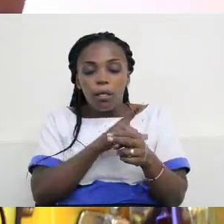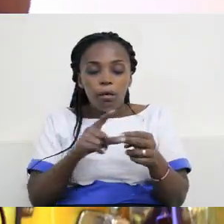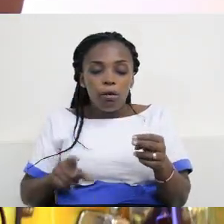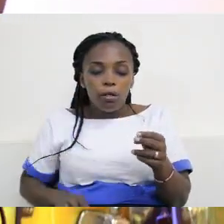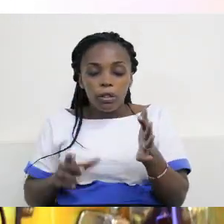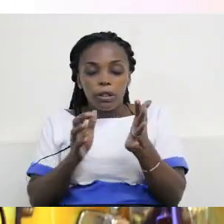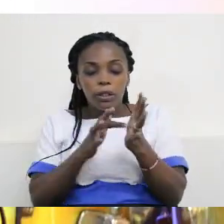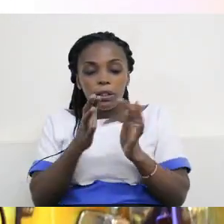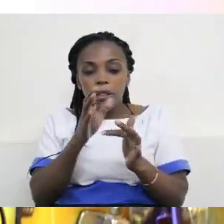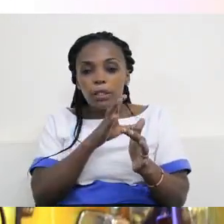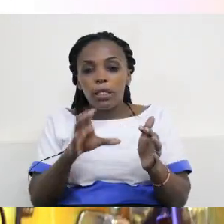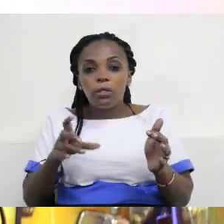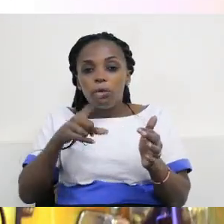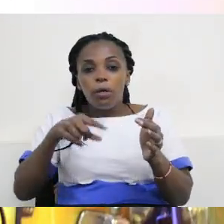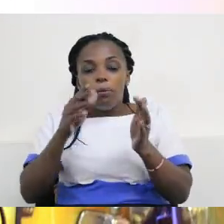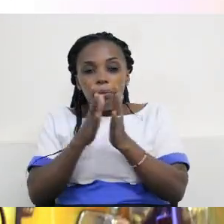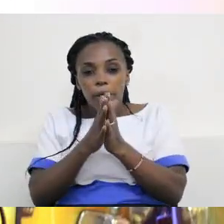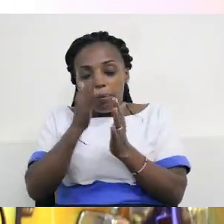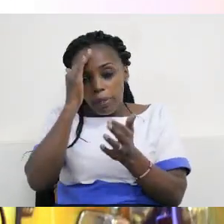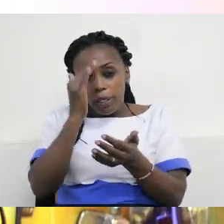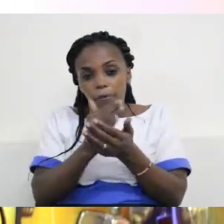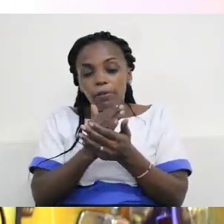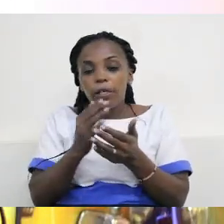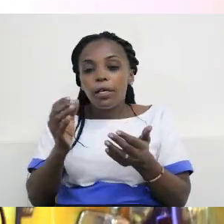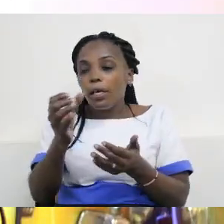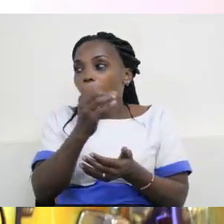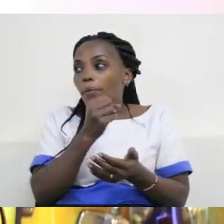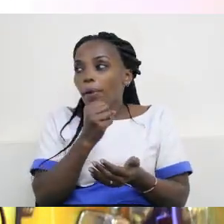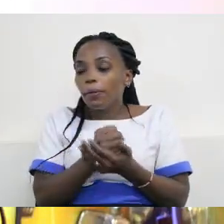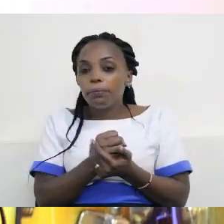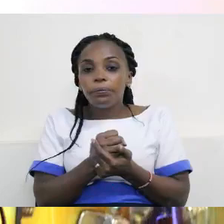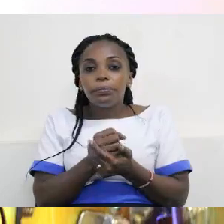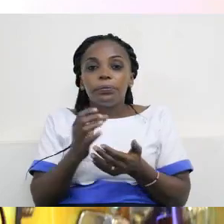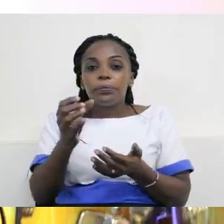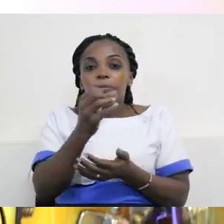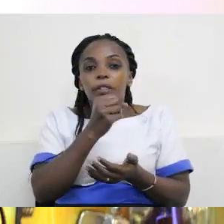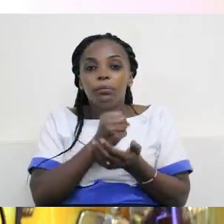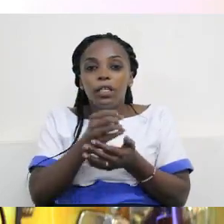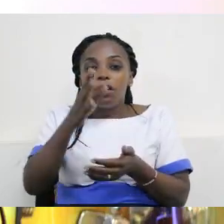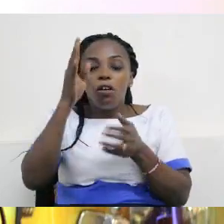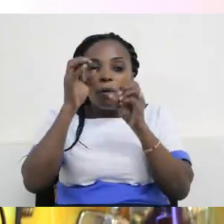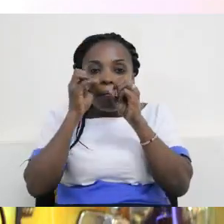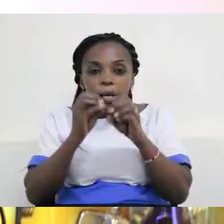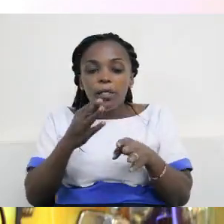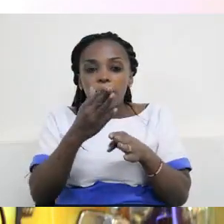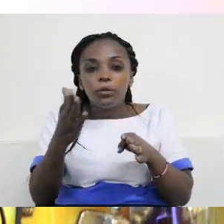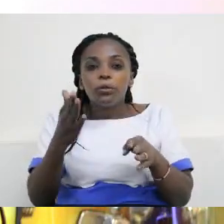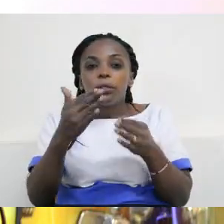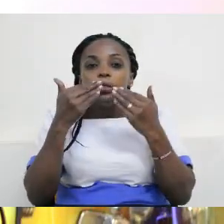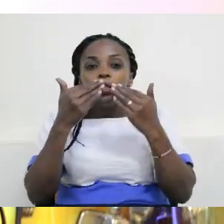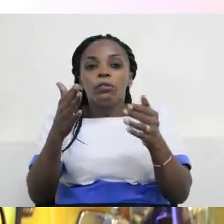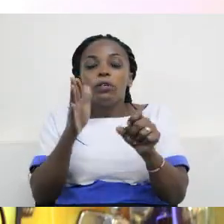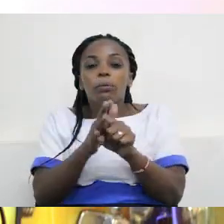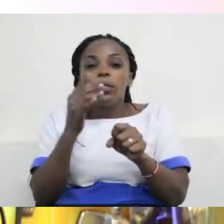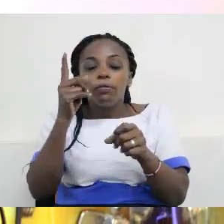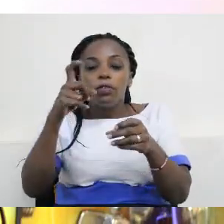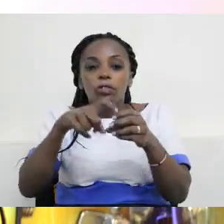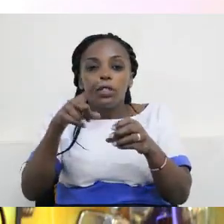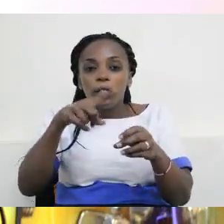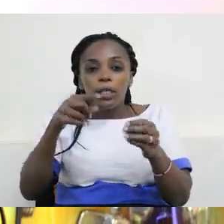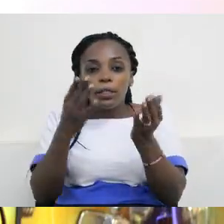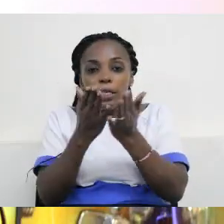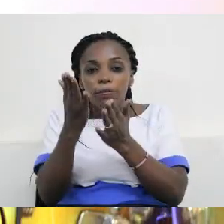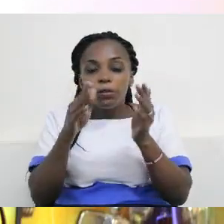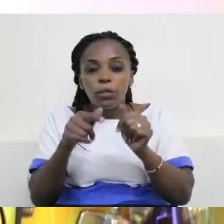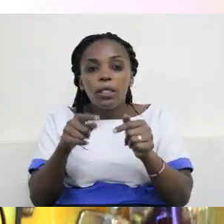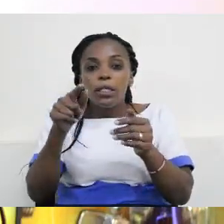Lord Jesus Christ. We pray, believing and trusting. Amen and amen. God bless you. Thank you so much for joining us for our service